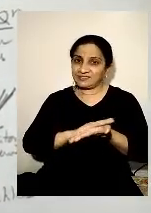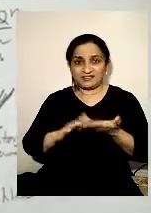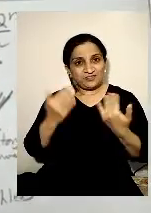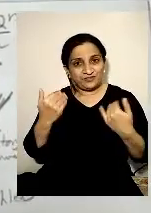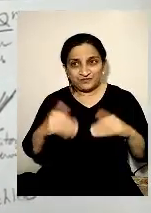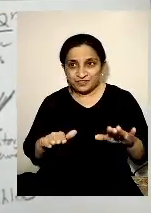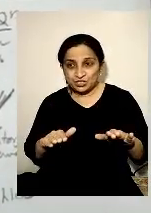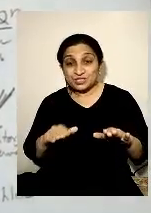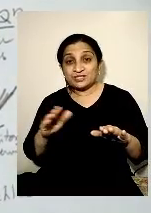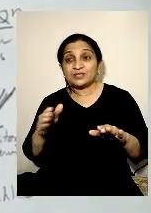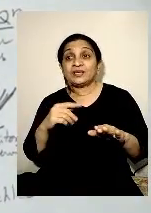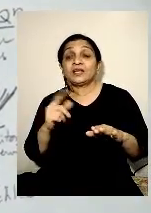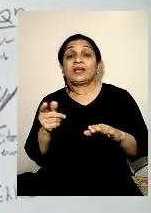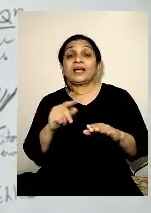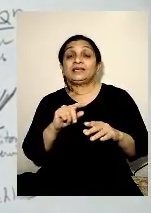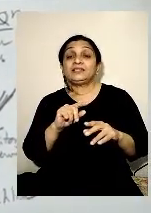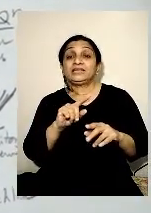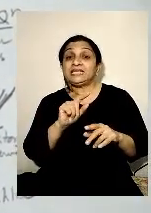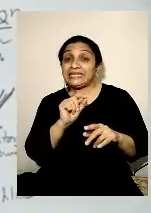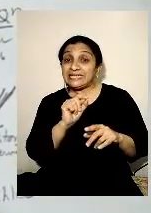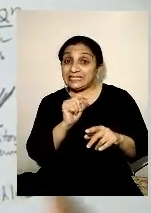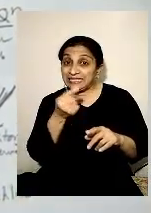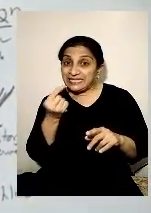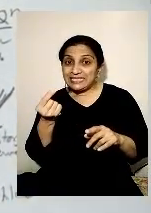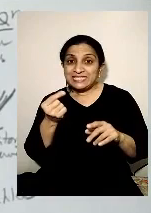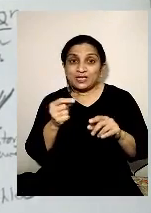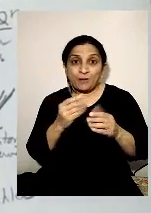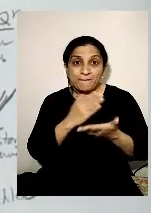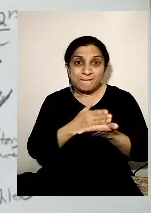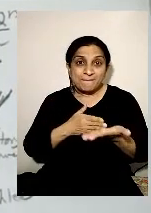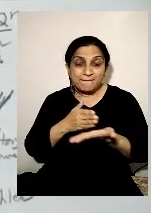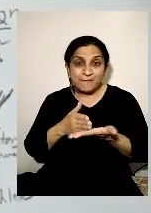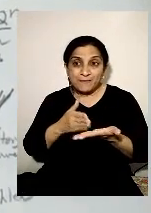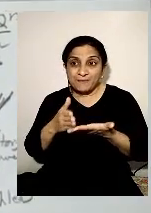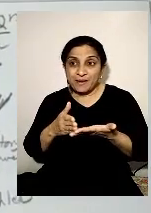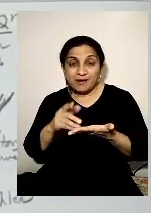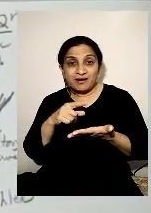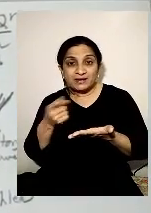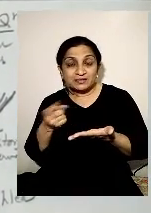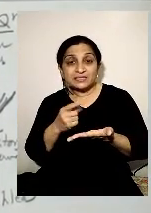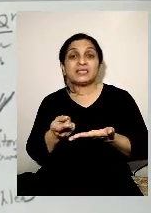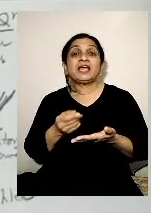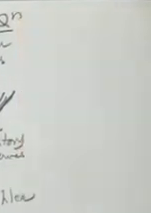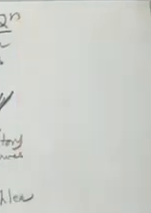hair in this area that's enough okay then have good practice